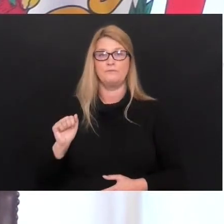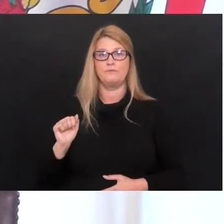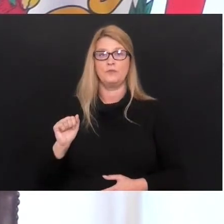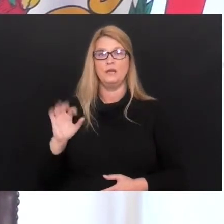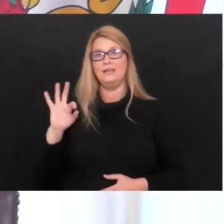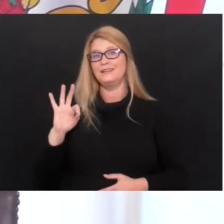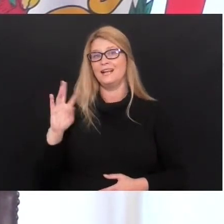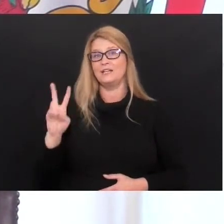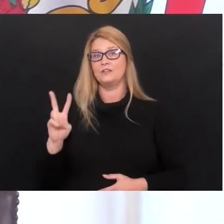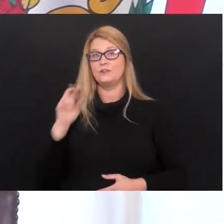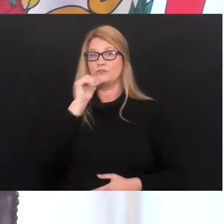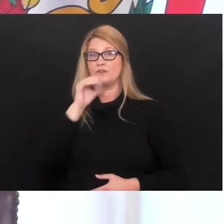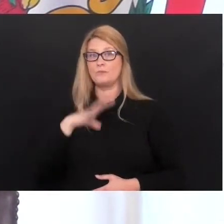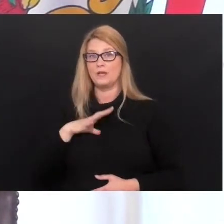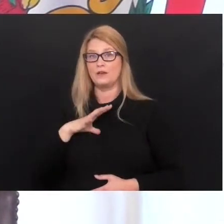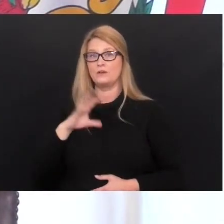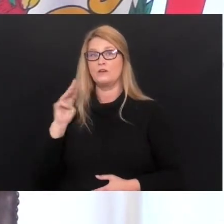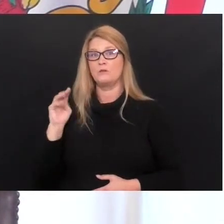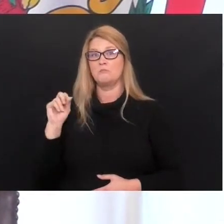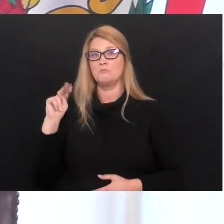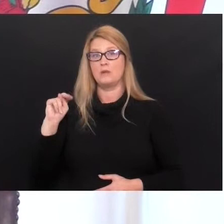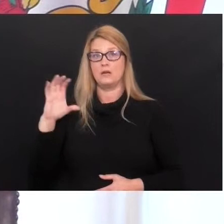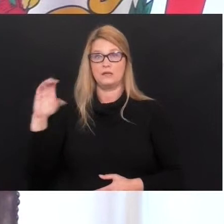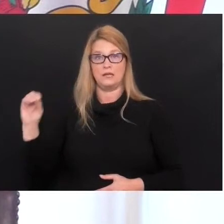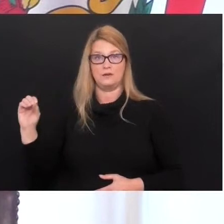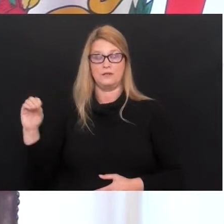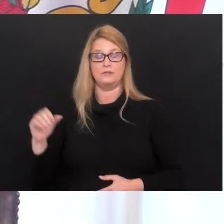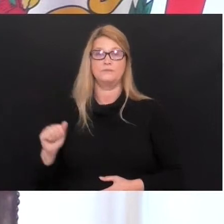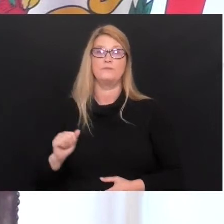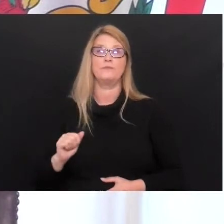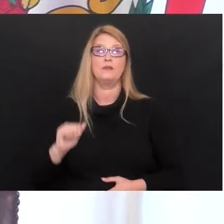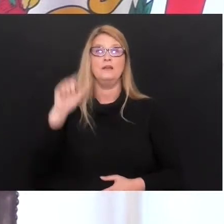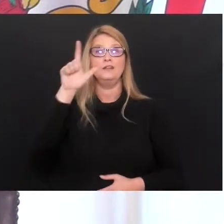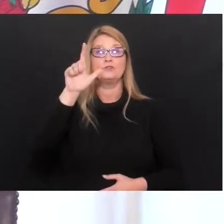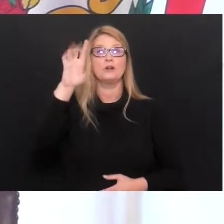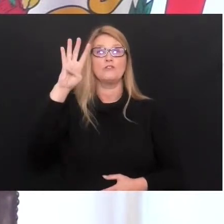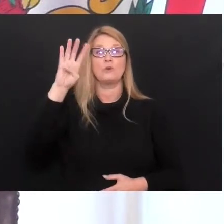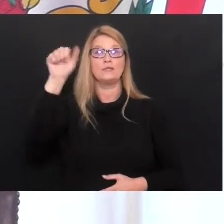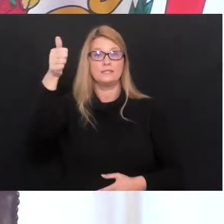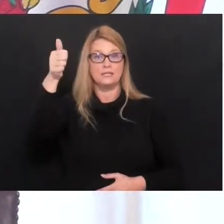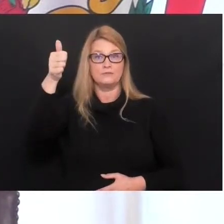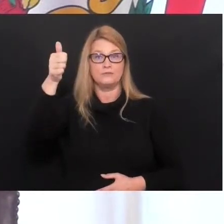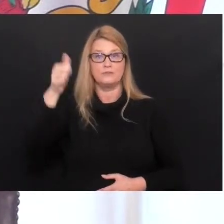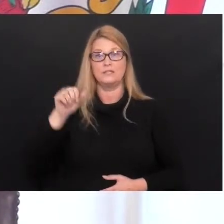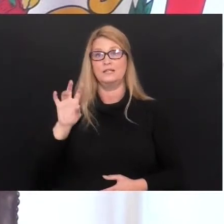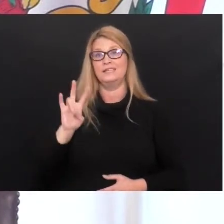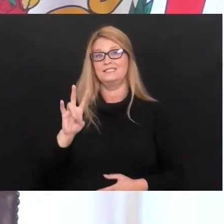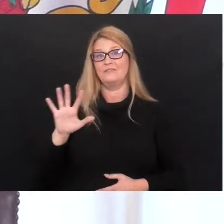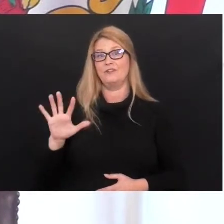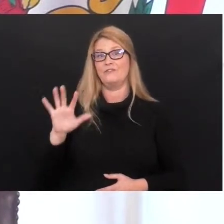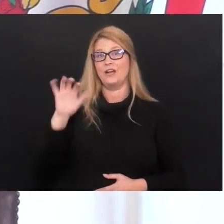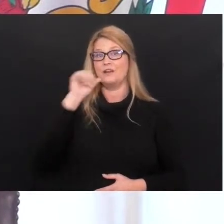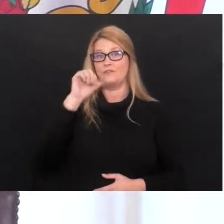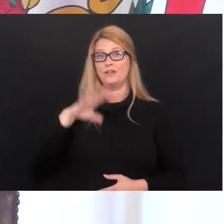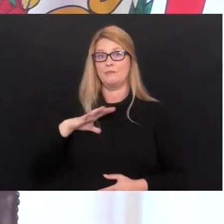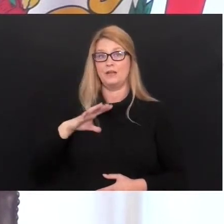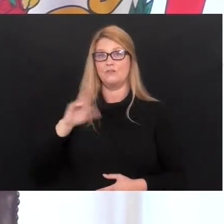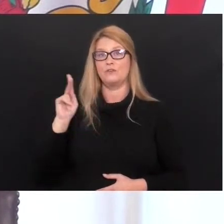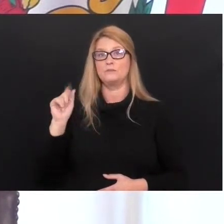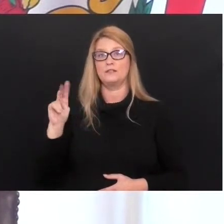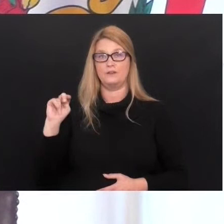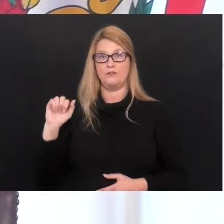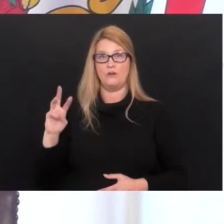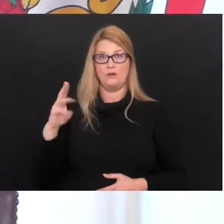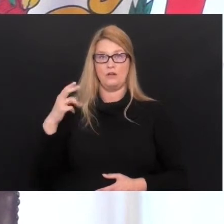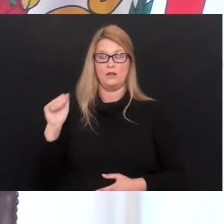a 92-year-old female from Monongahela County. Our 2410th death is a 75-year-old female from Kanawha